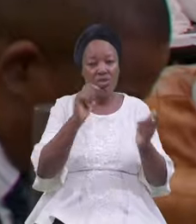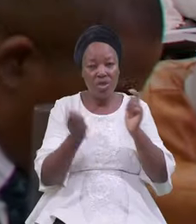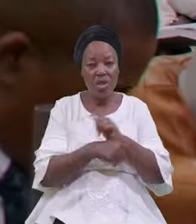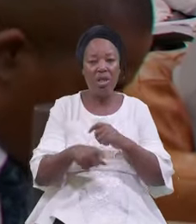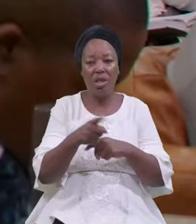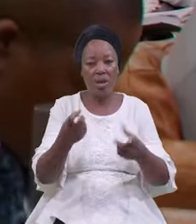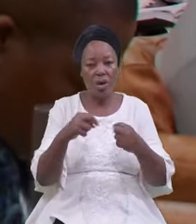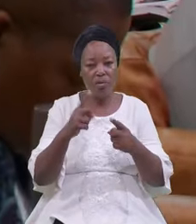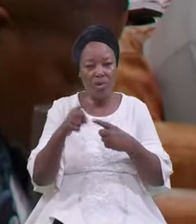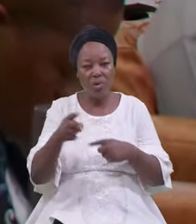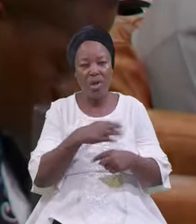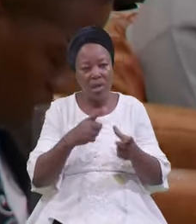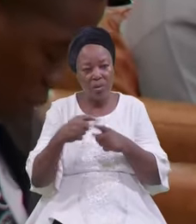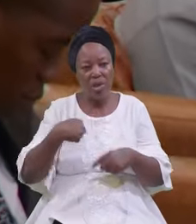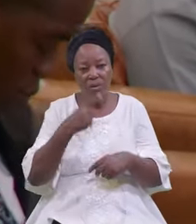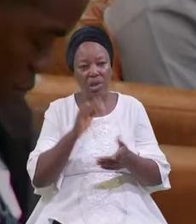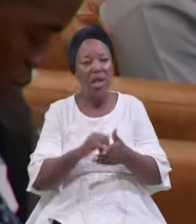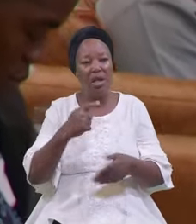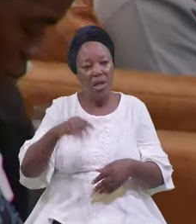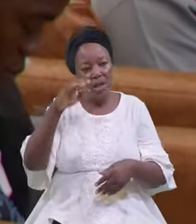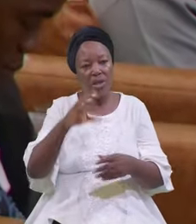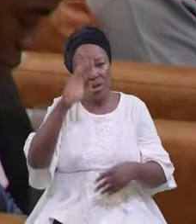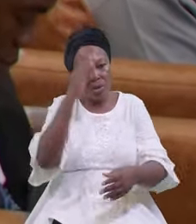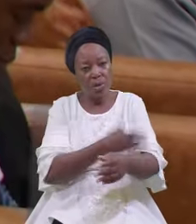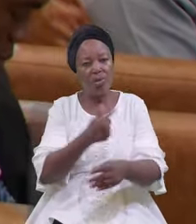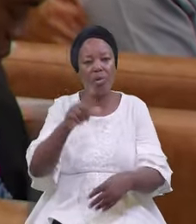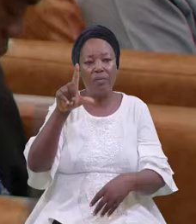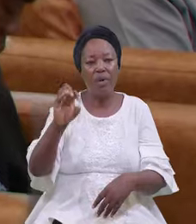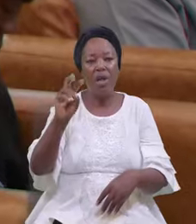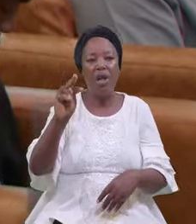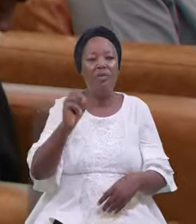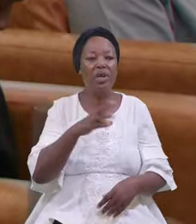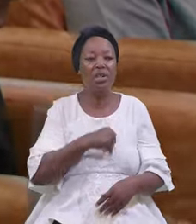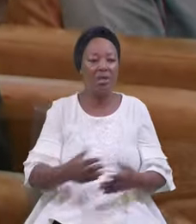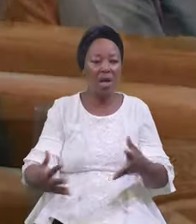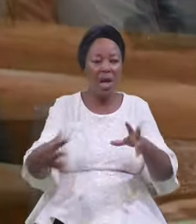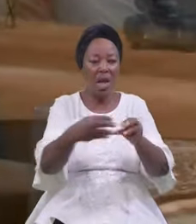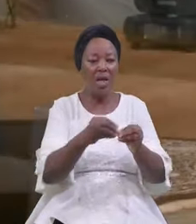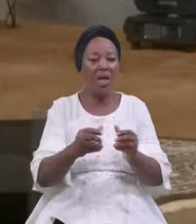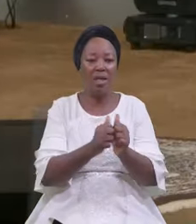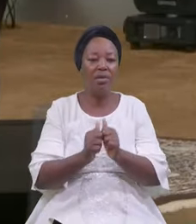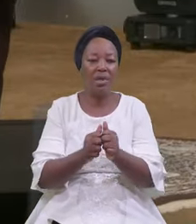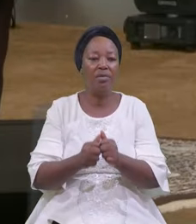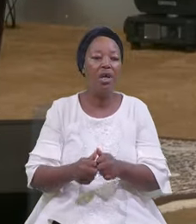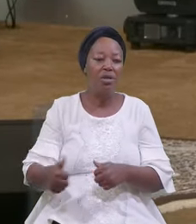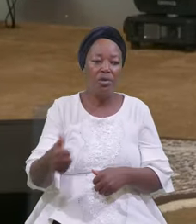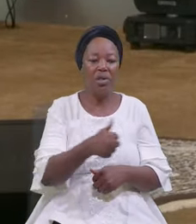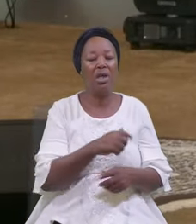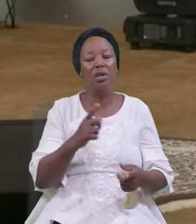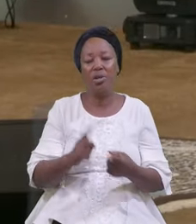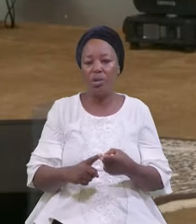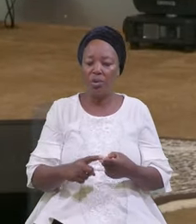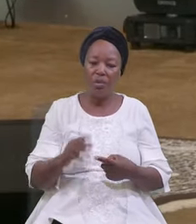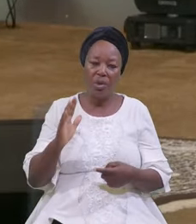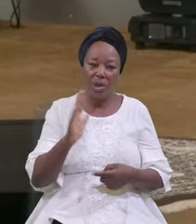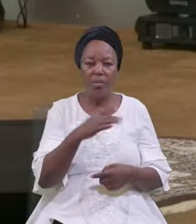and the sons of Levi gathered themselves together unto him. The Lord does not